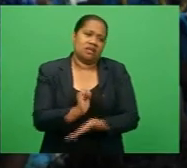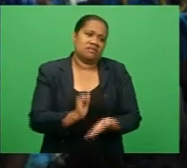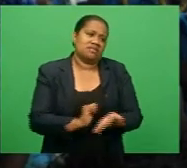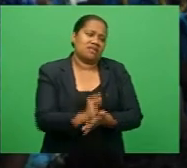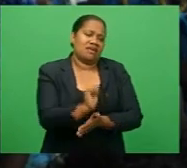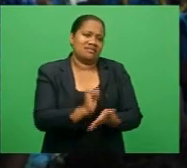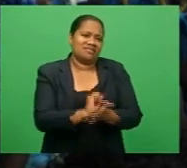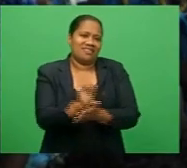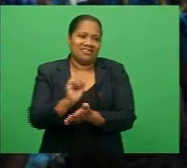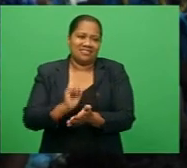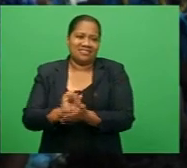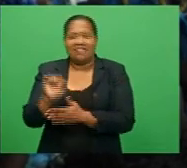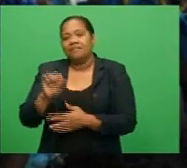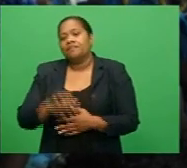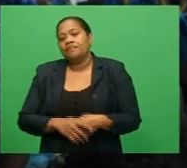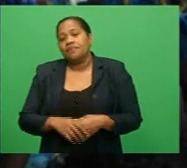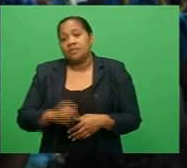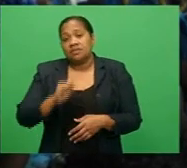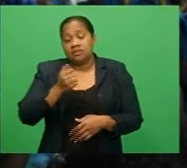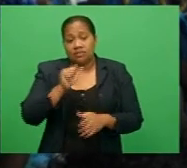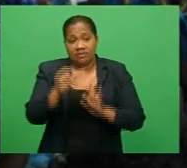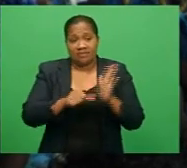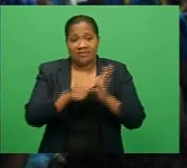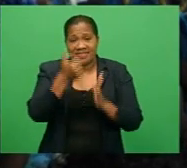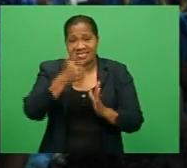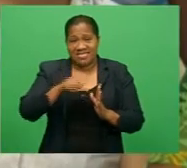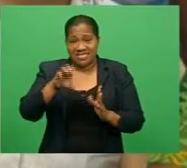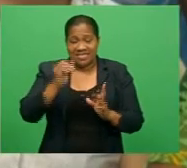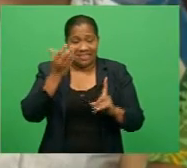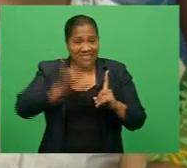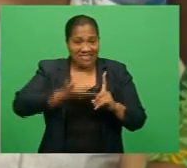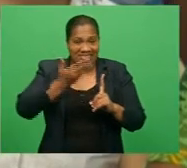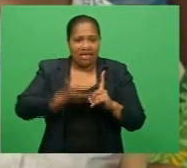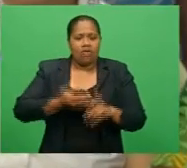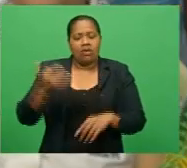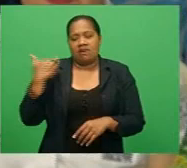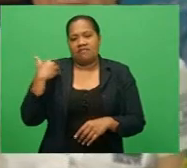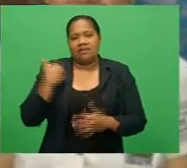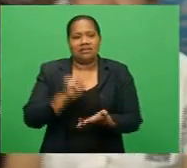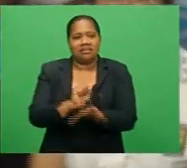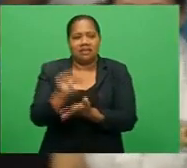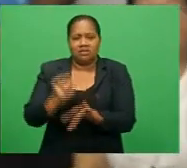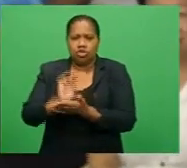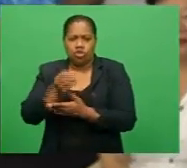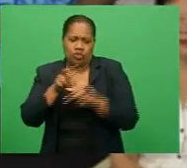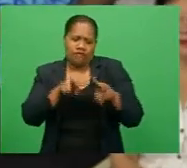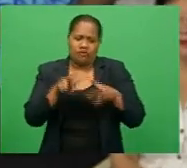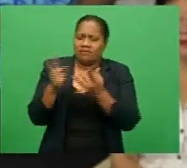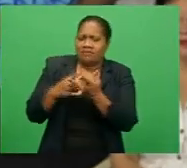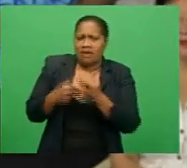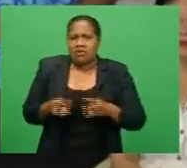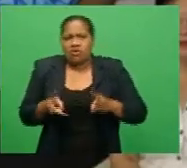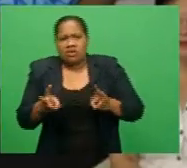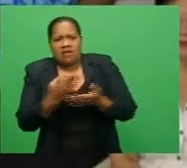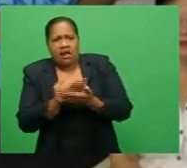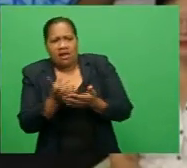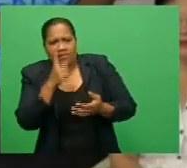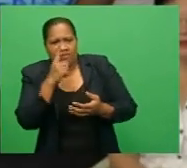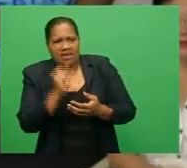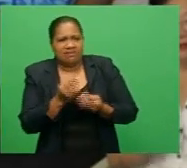The 60-year-old says the global pandemic has affected her sales and she had to look at alternatives to cushion the